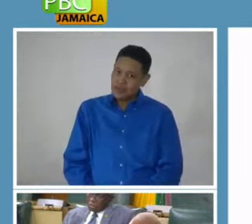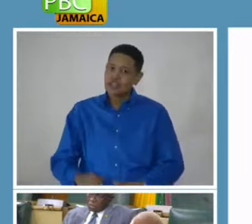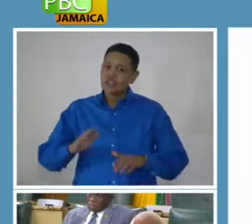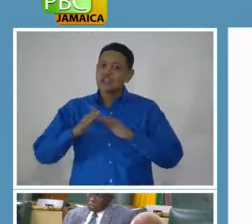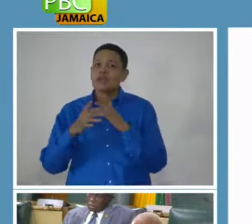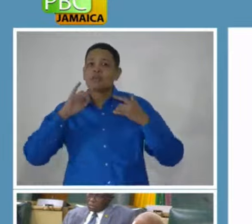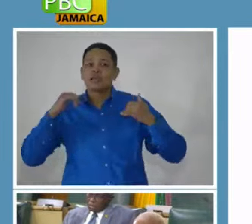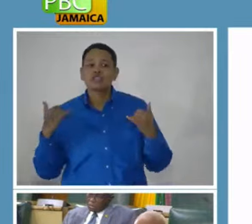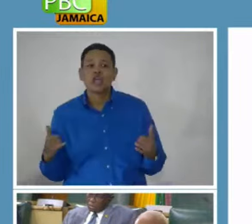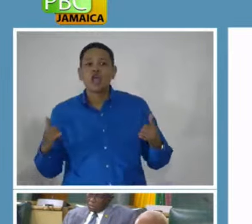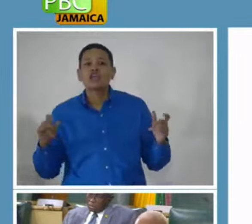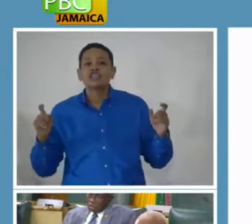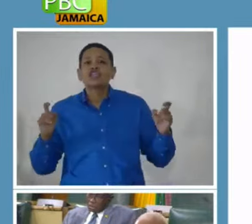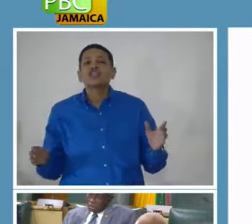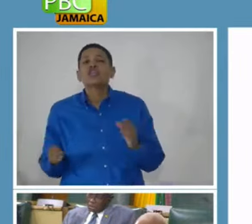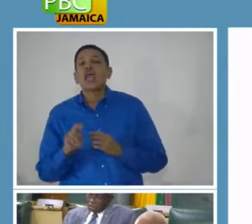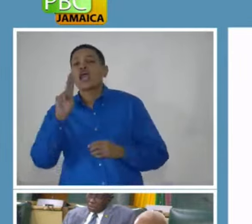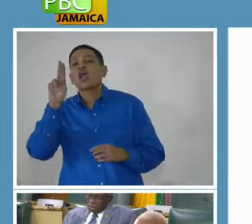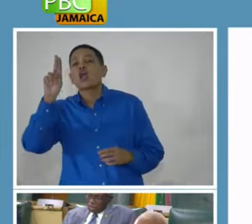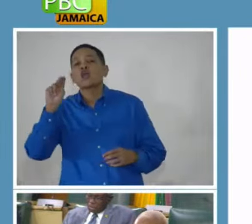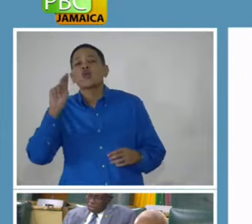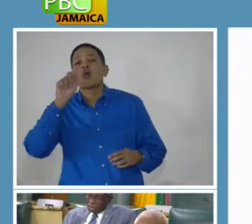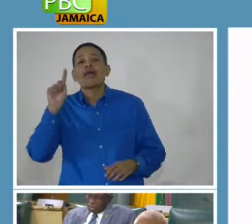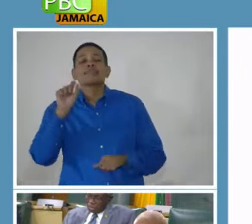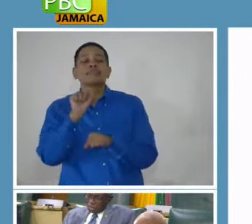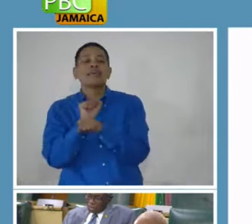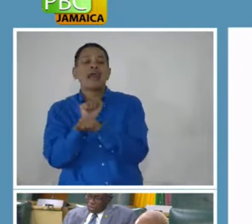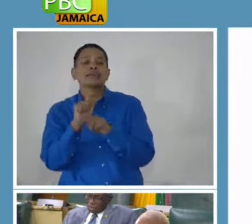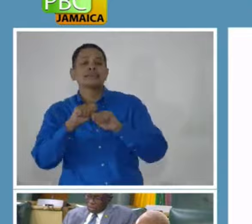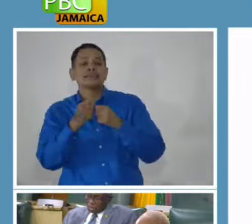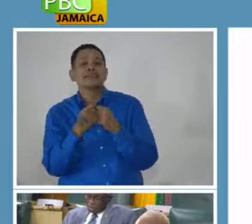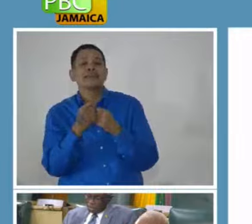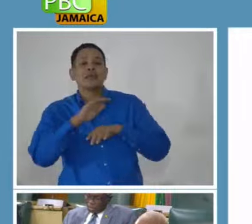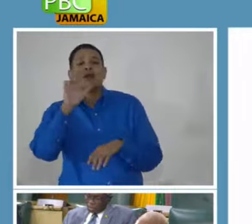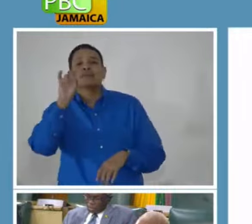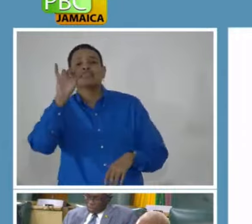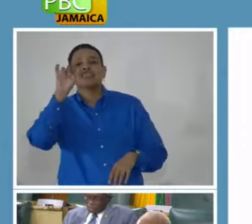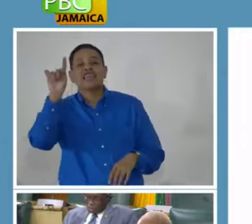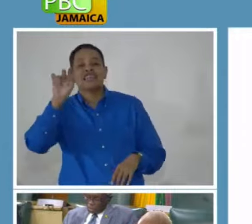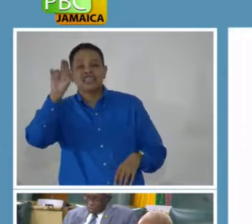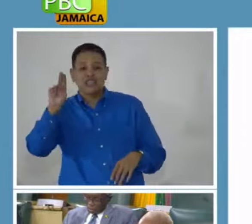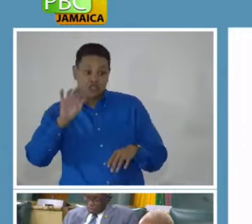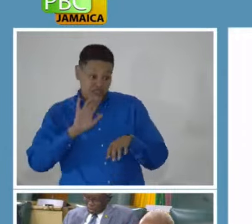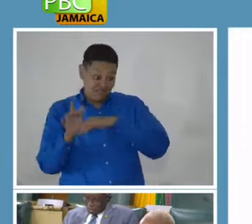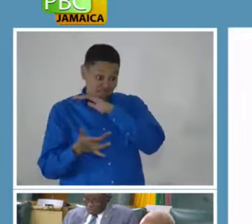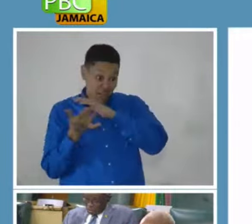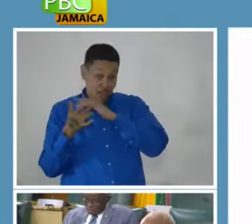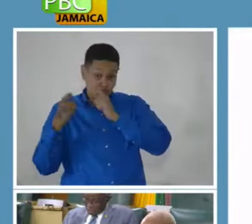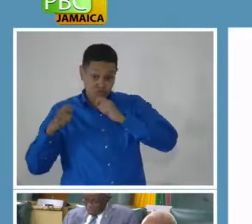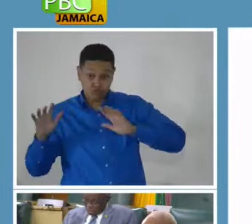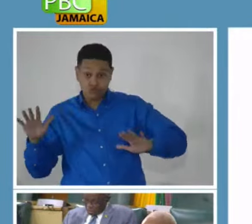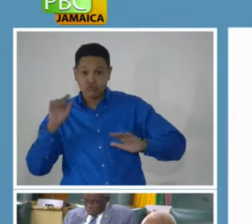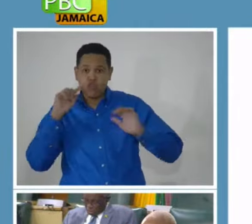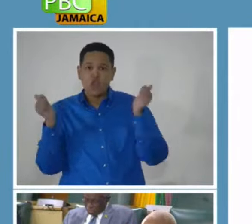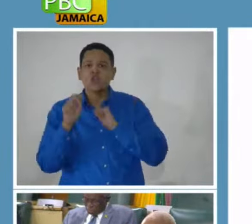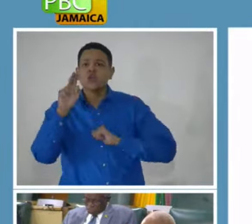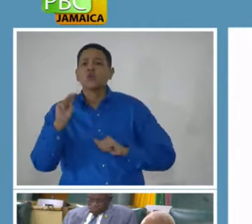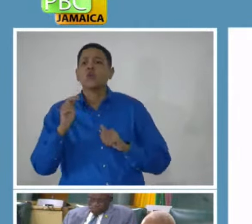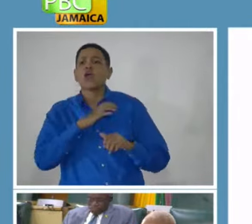current chair of the UN Task Team on Digitalization under the UN Committee